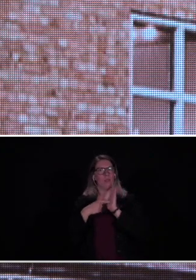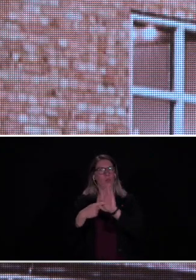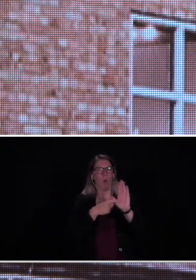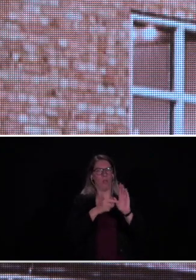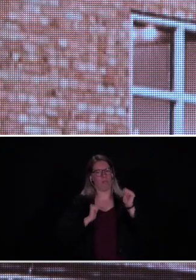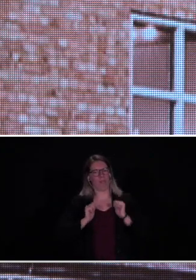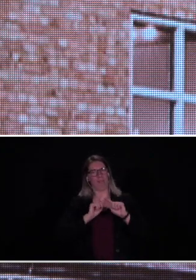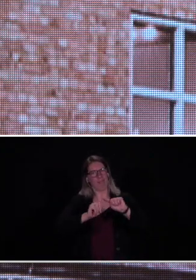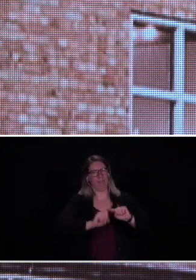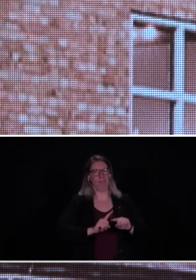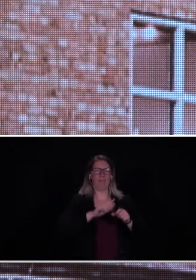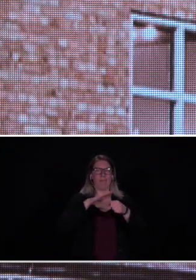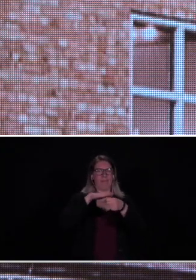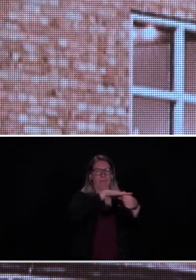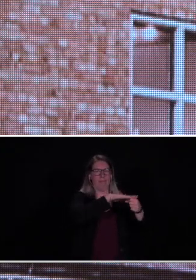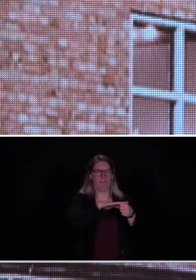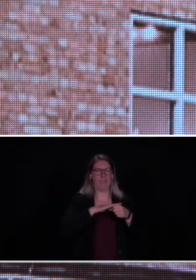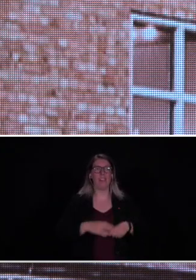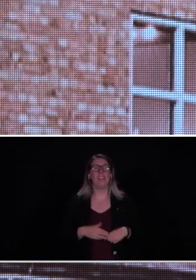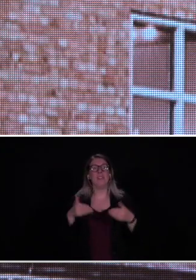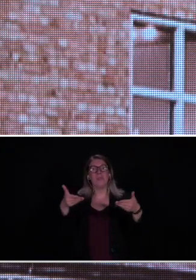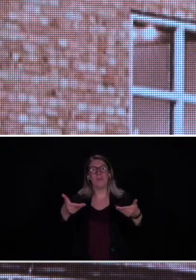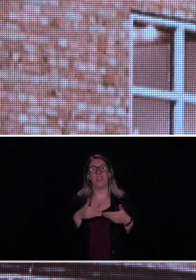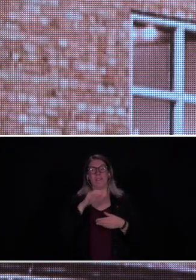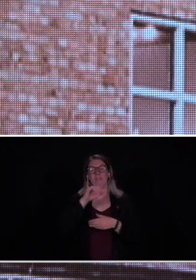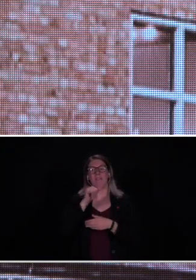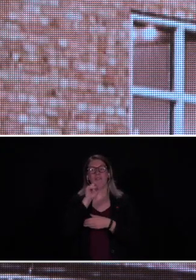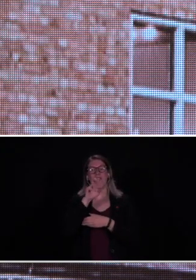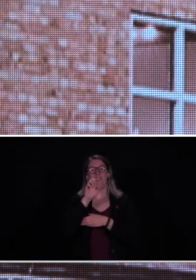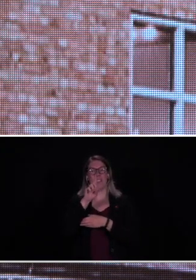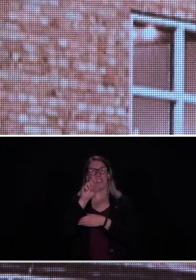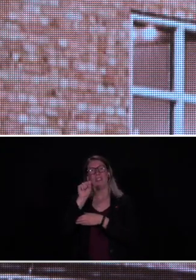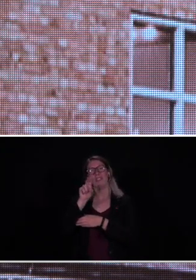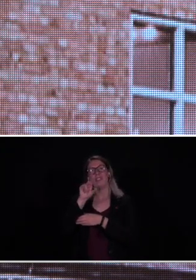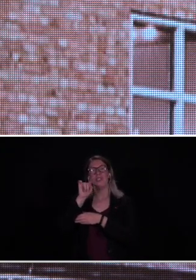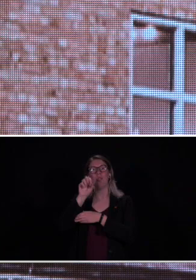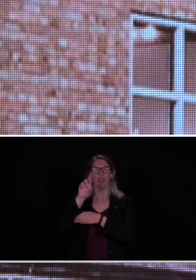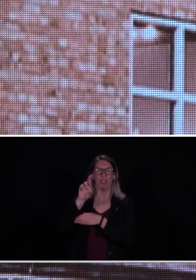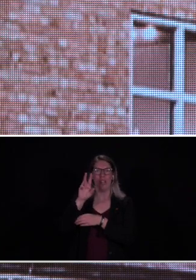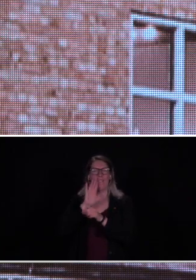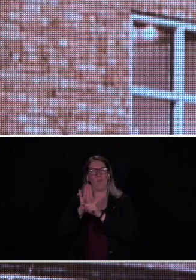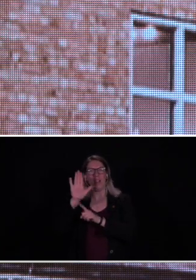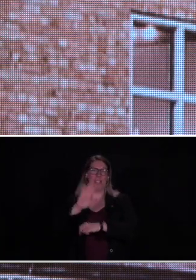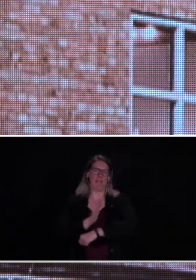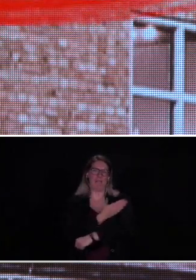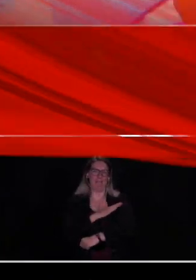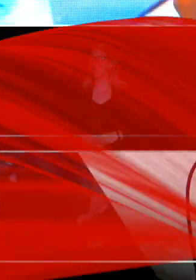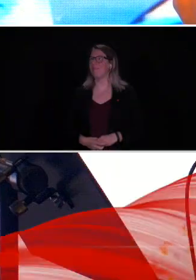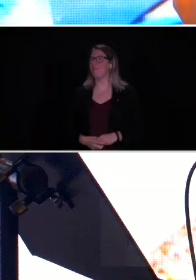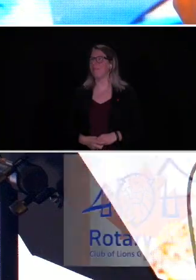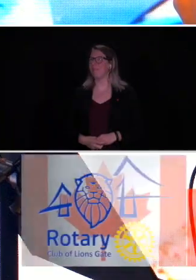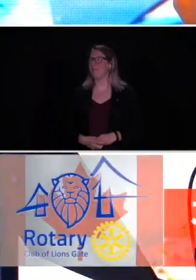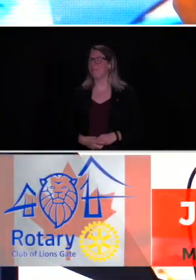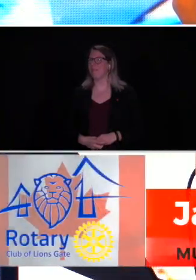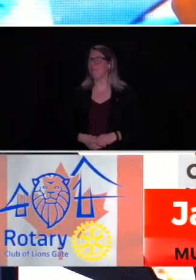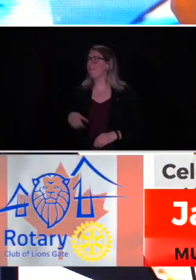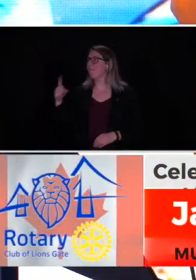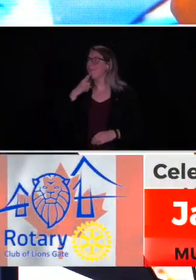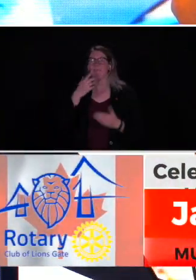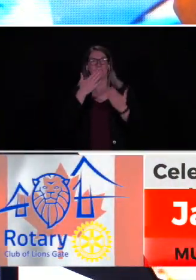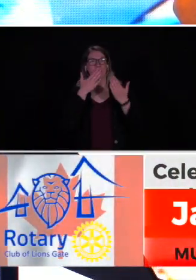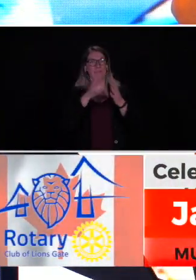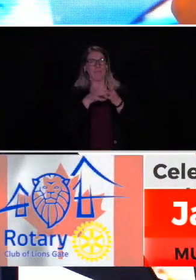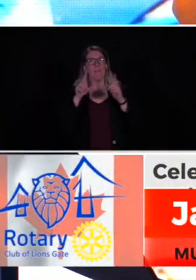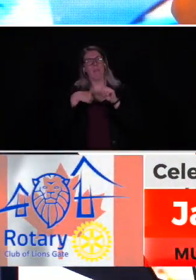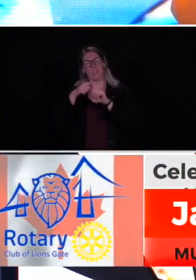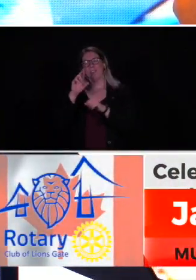We're very pleased to welcome Jarrett Suter to our North Vancouver Canada Day virtual stage. Hey, thanks, Kevin, and thanks to